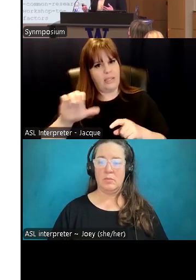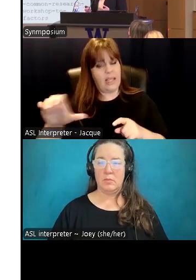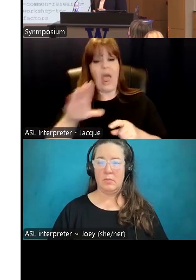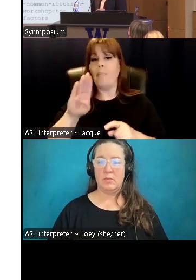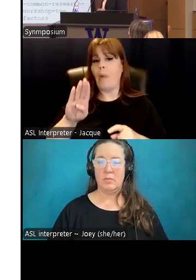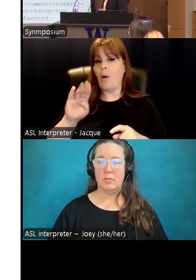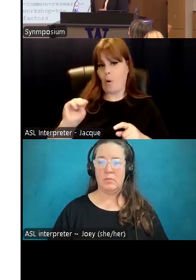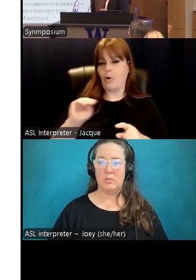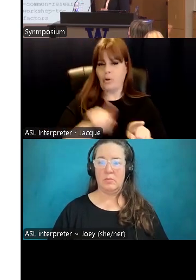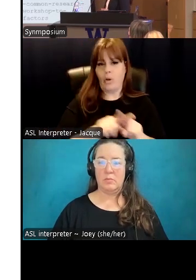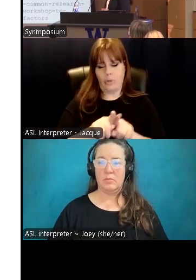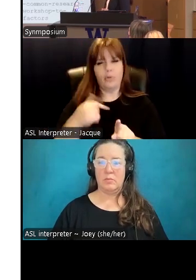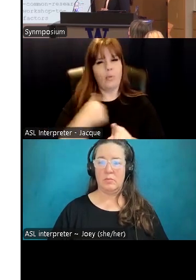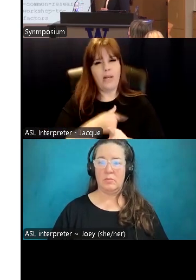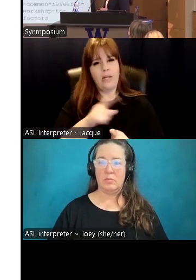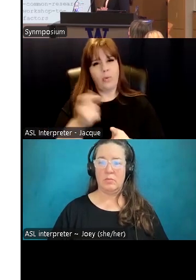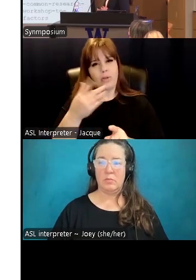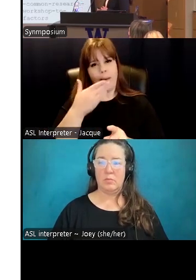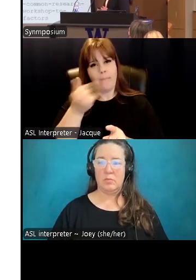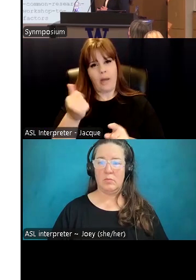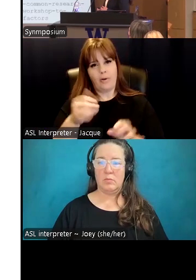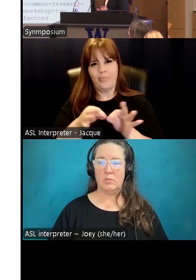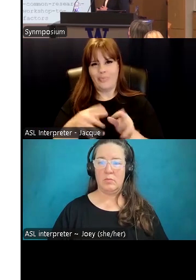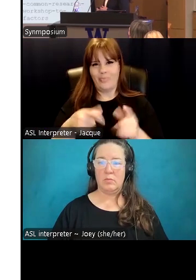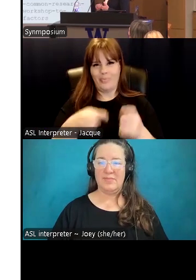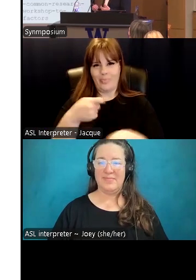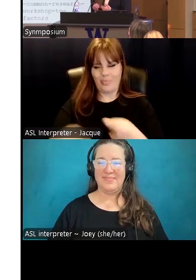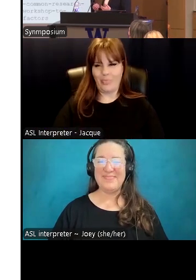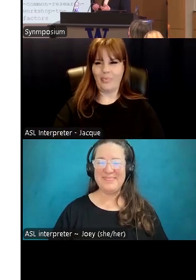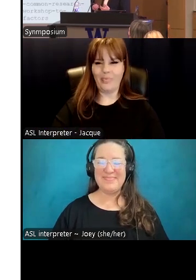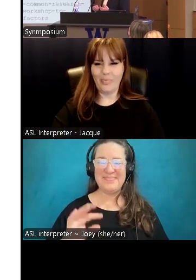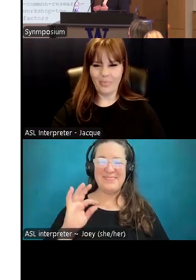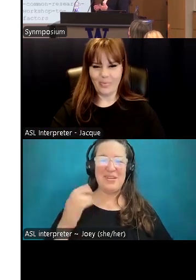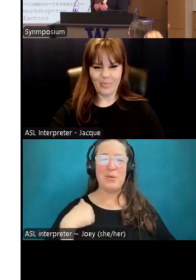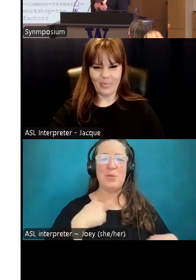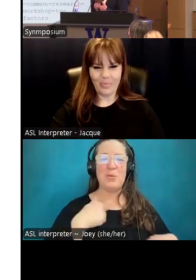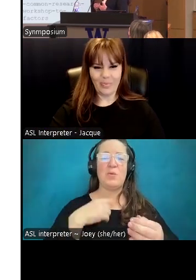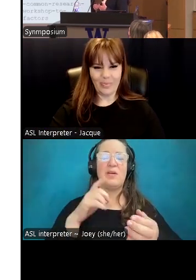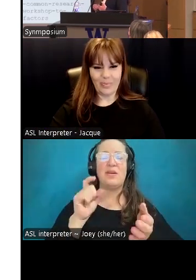really need to understand those better. We need to identify therapeutic targets, just like in long